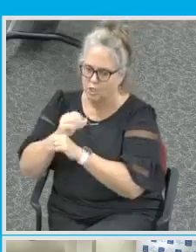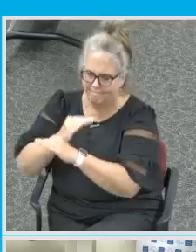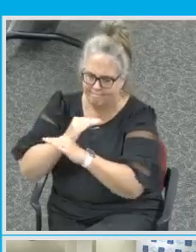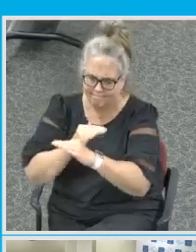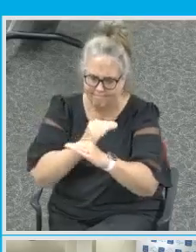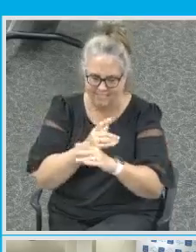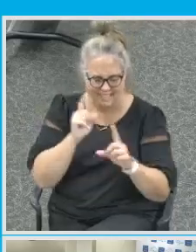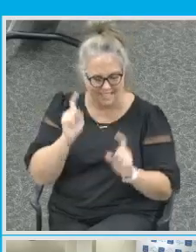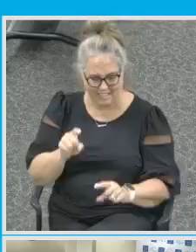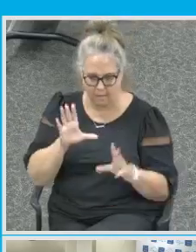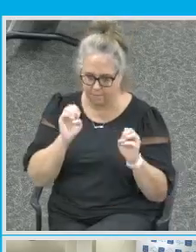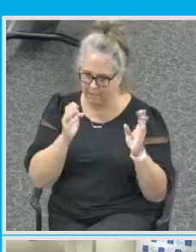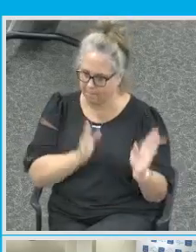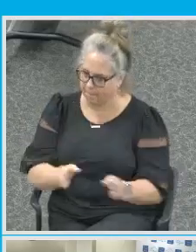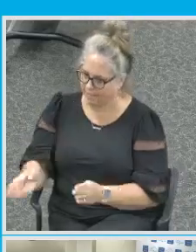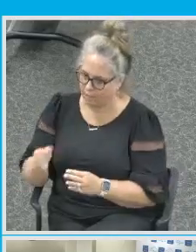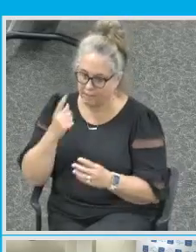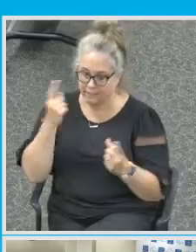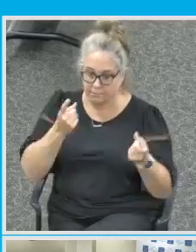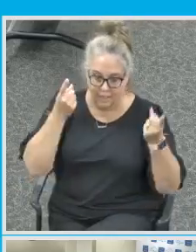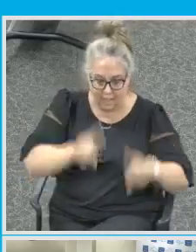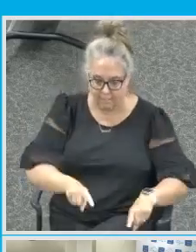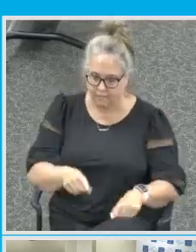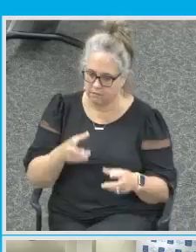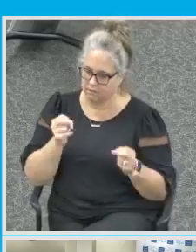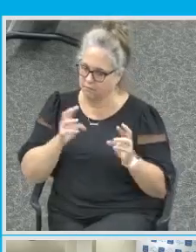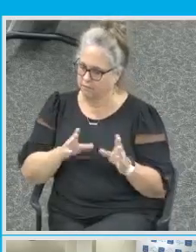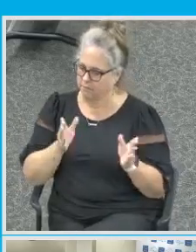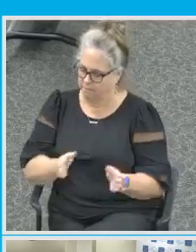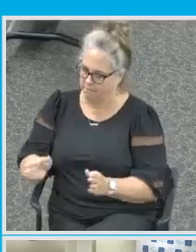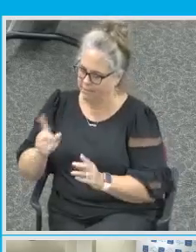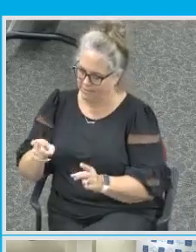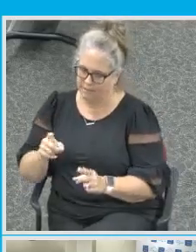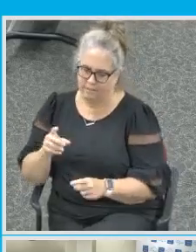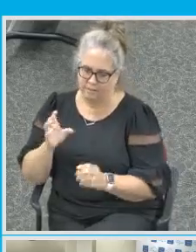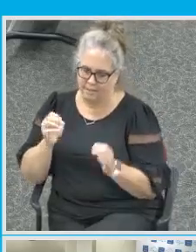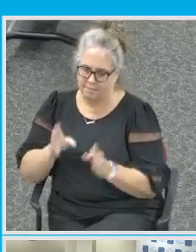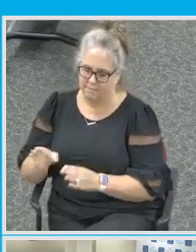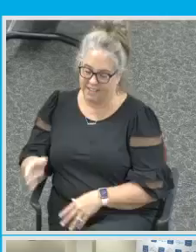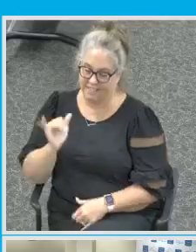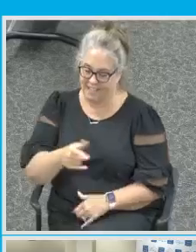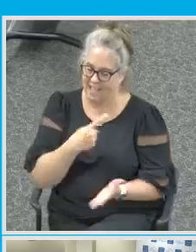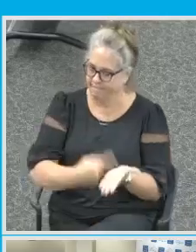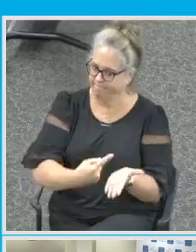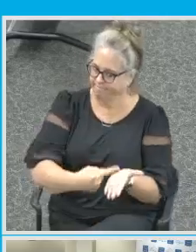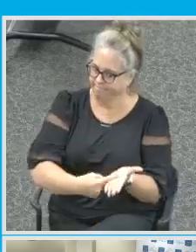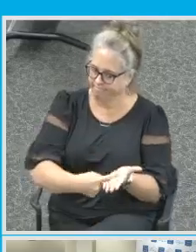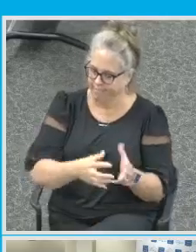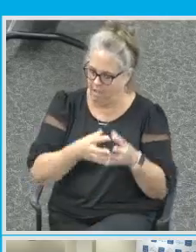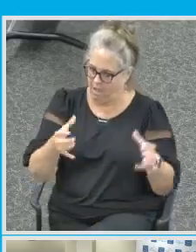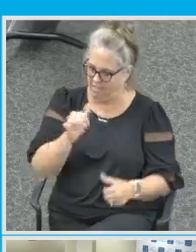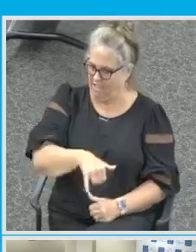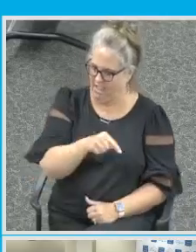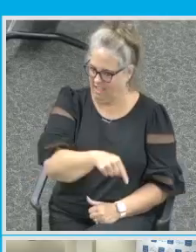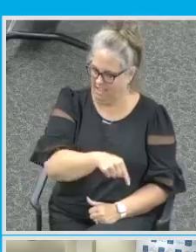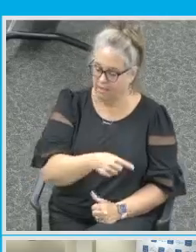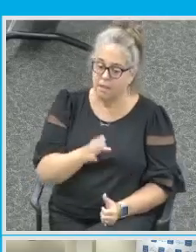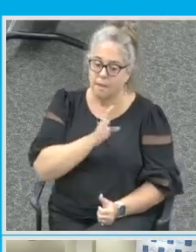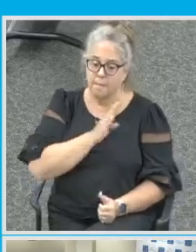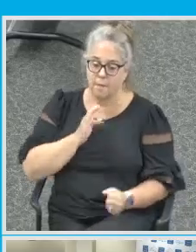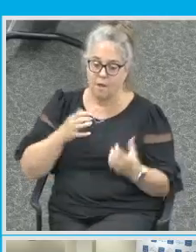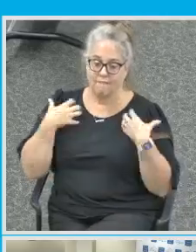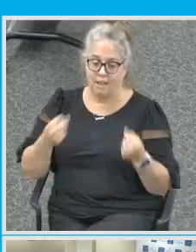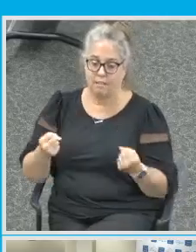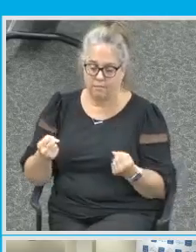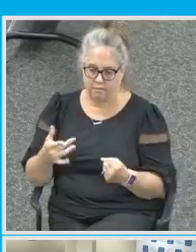he talked a lot about that and emphasized that. And he resonated with a lot of the Board of Health members, as well as